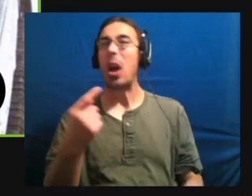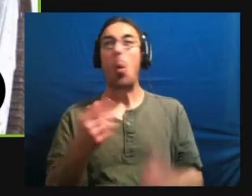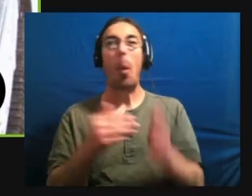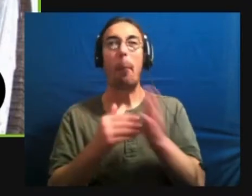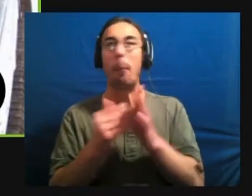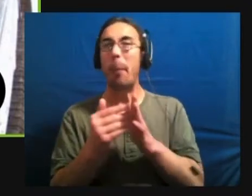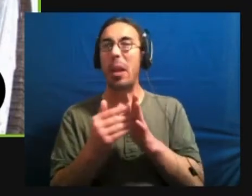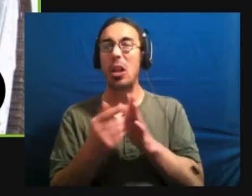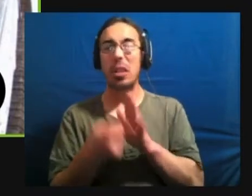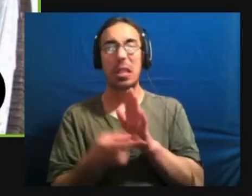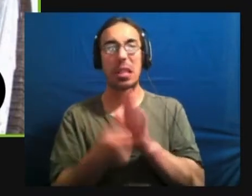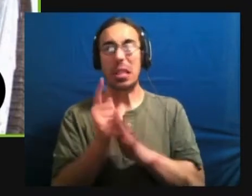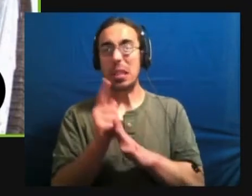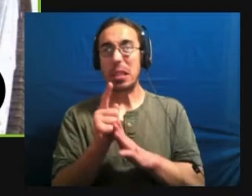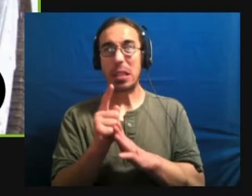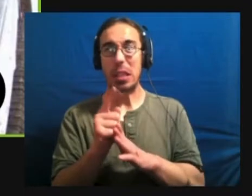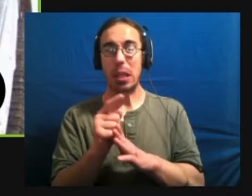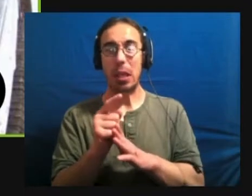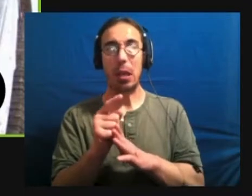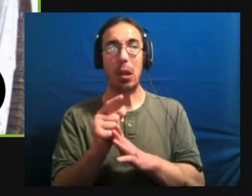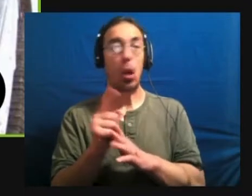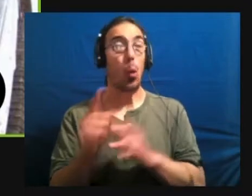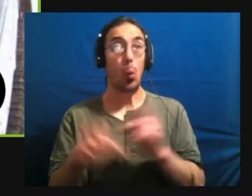this image was taken.